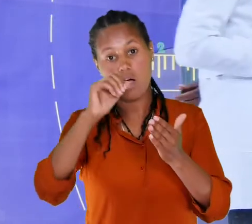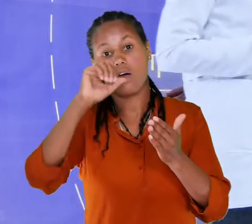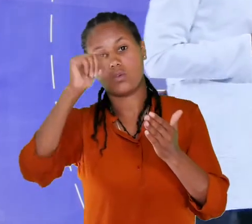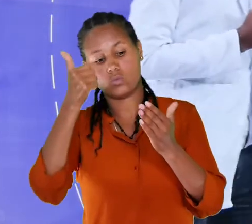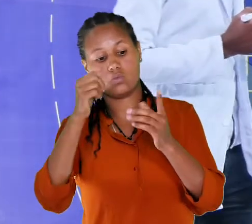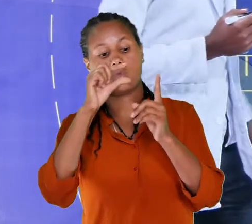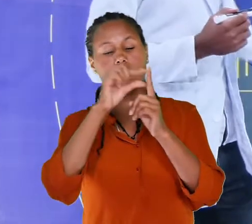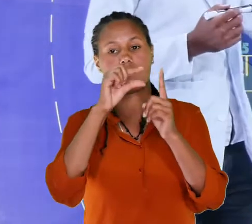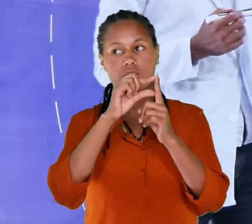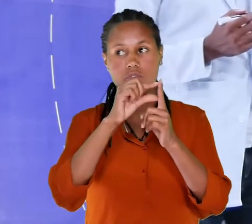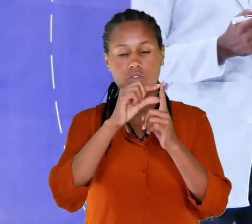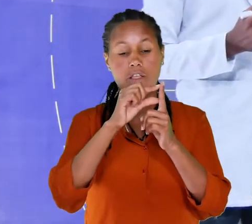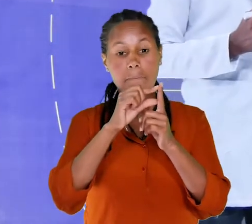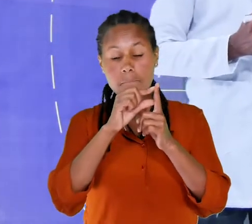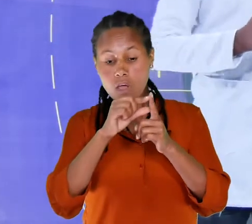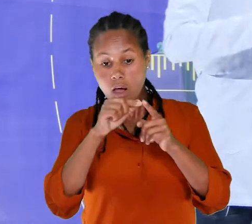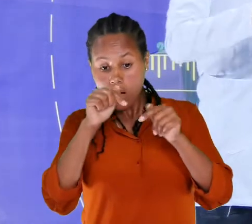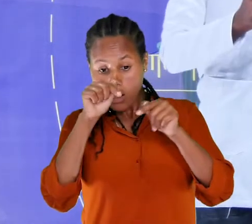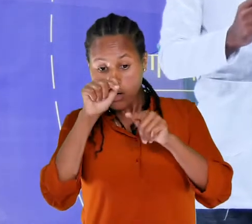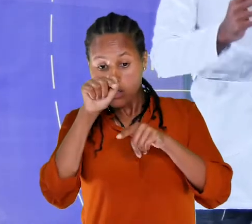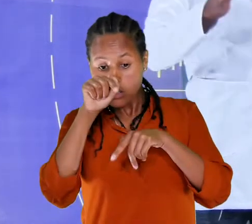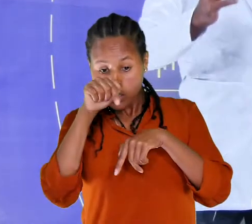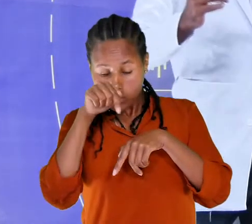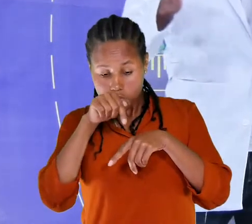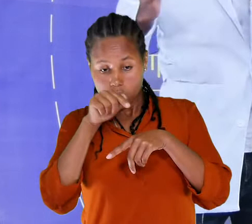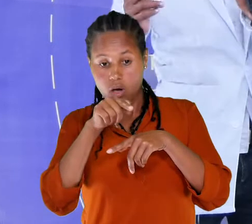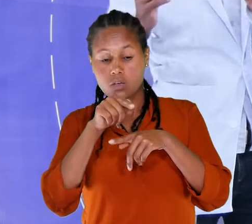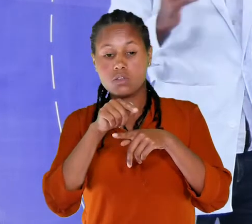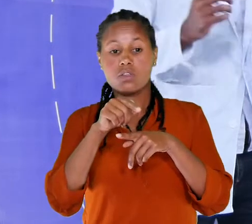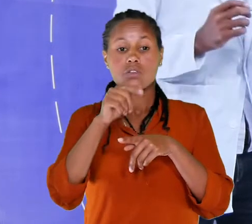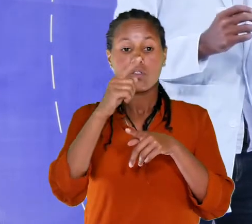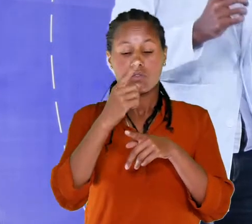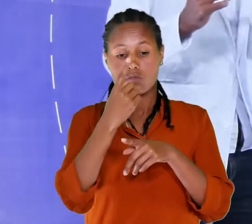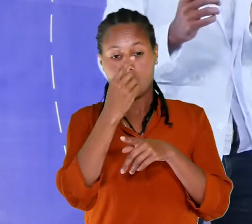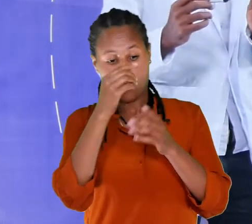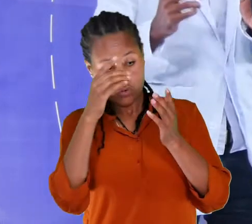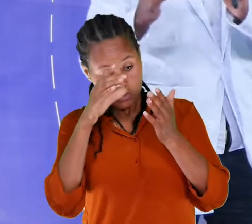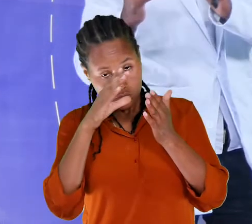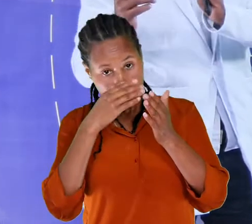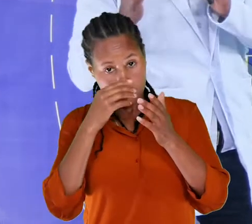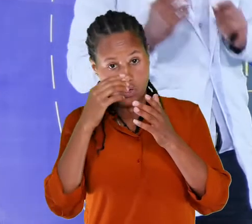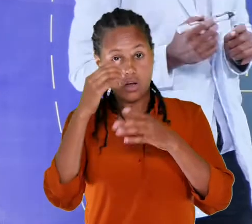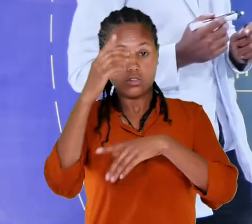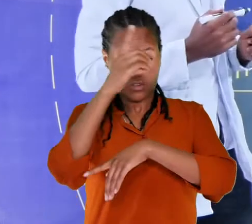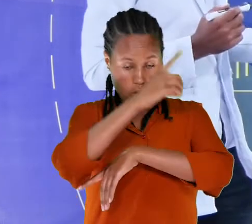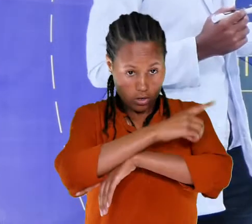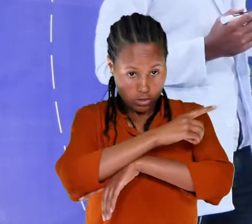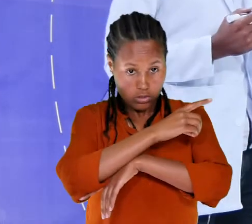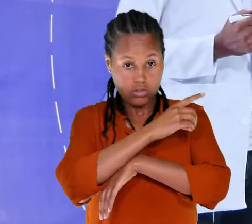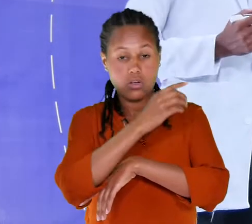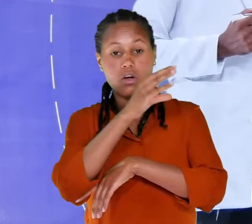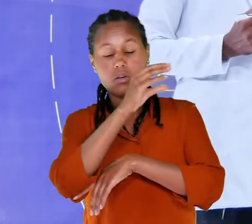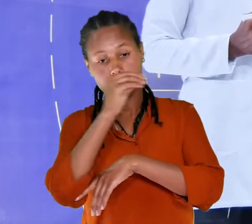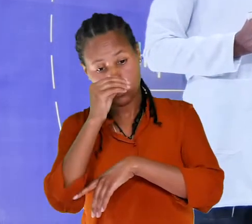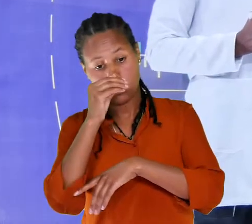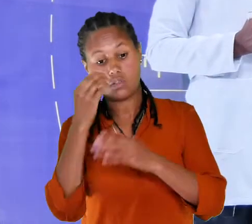time. Here we are reading separately. Day, time, good, night. Let's